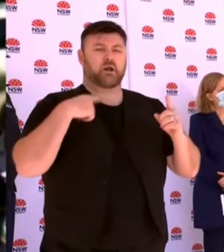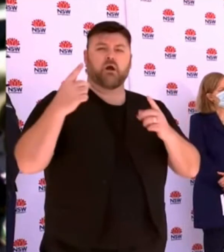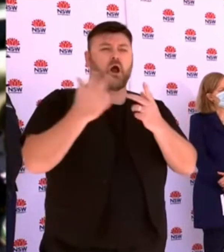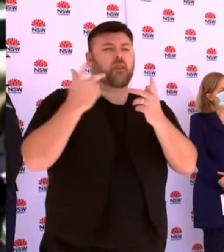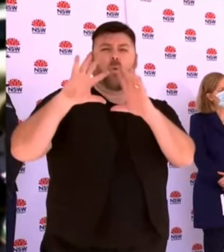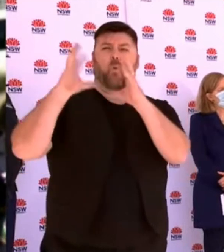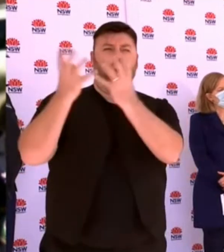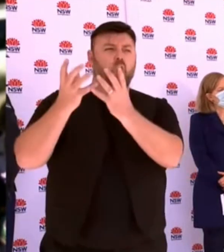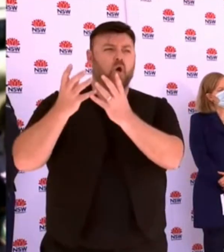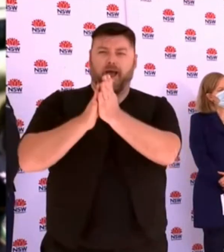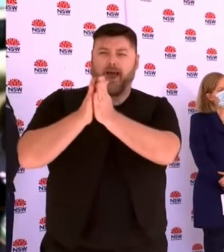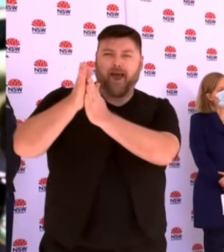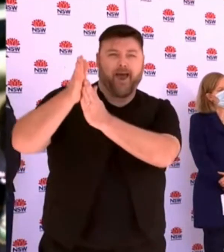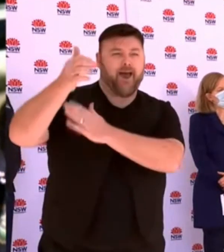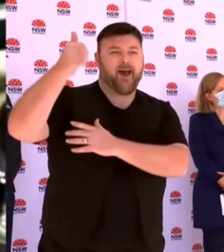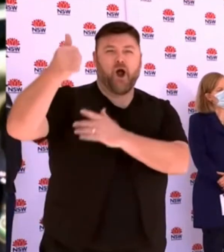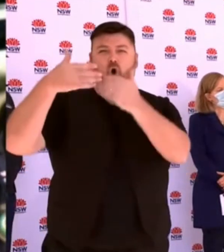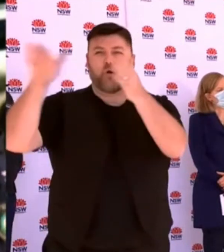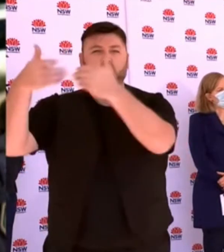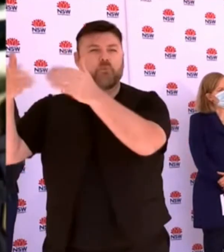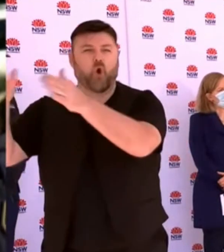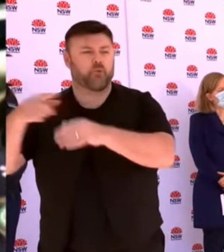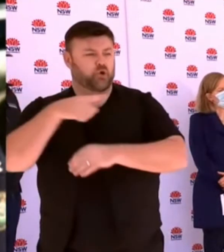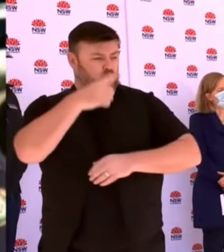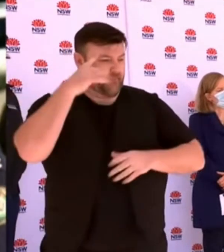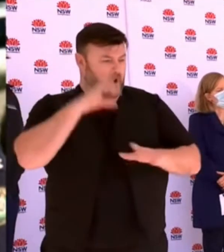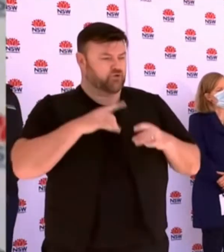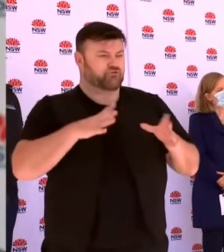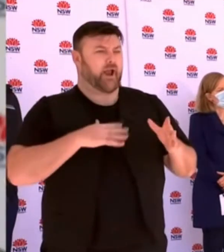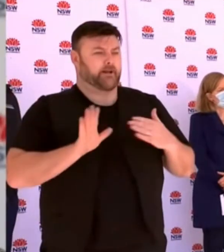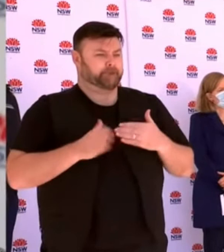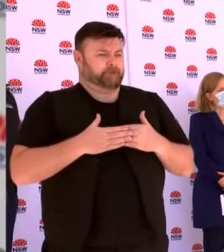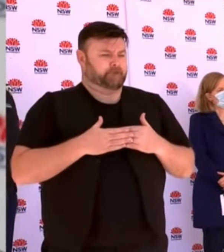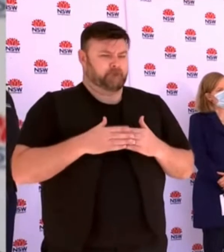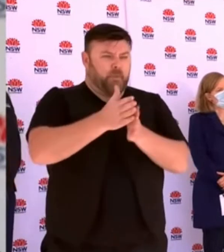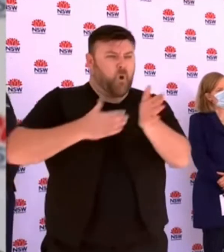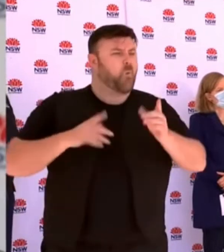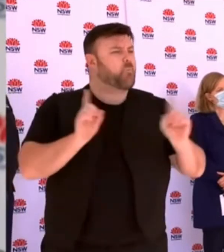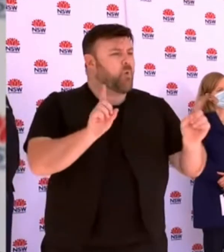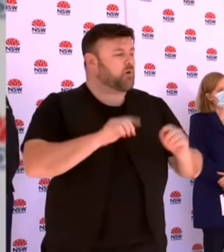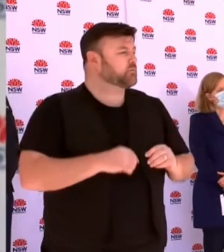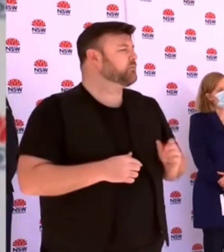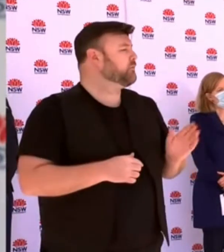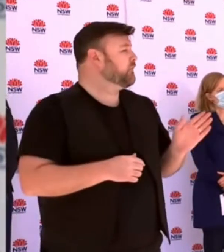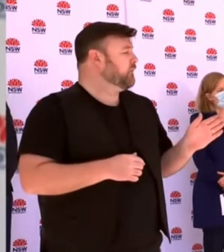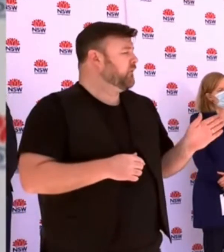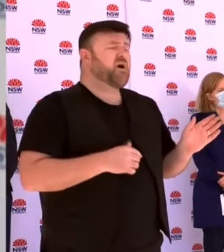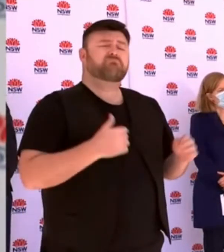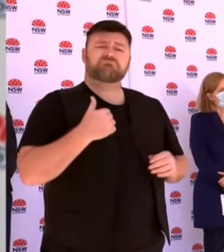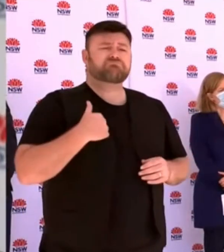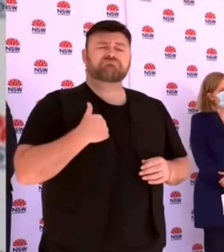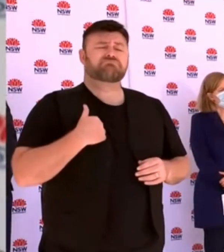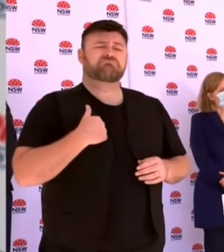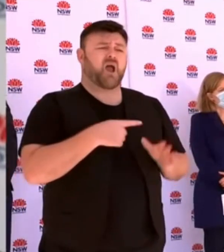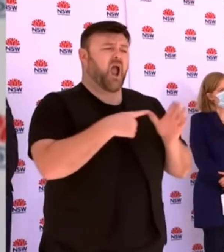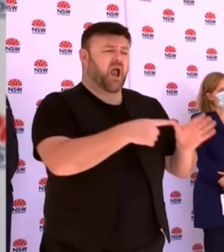rest of the world starts to open back up. Is that exactly what is happening right now? Oh, look, I think we have the potential to catch up very